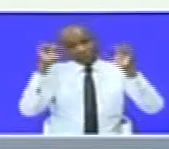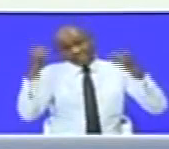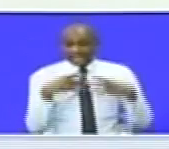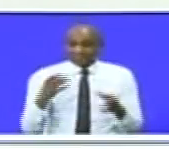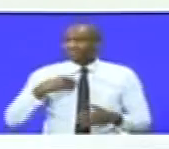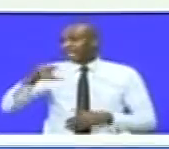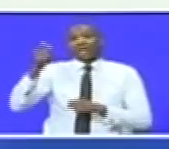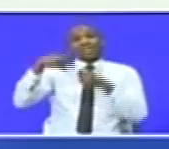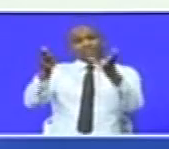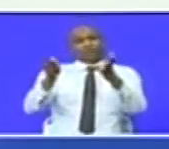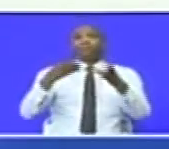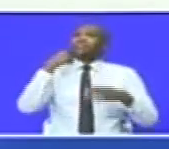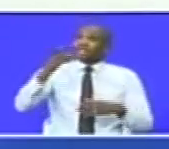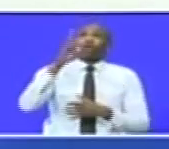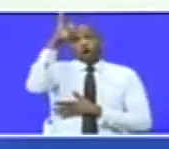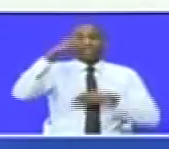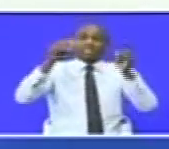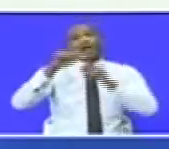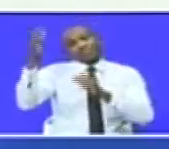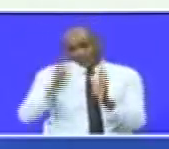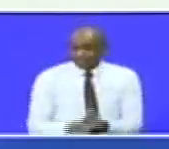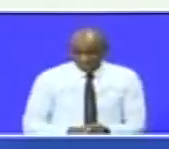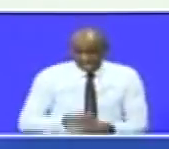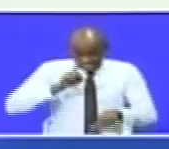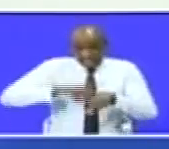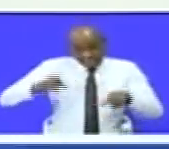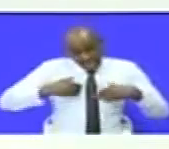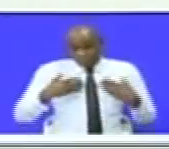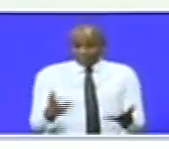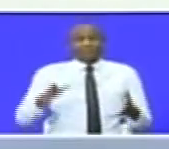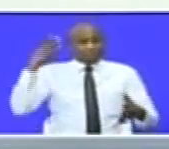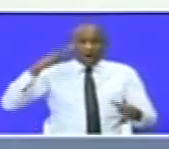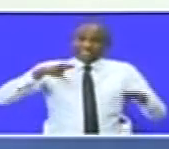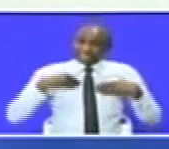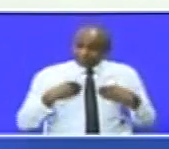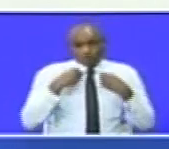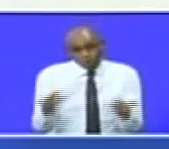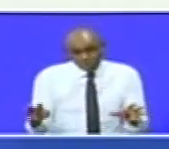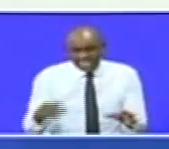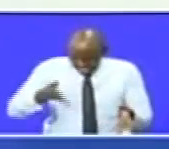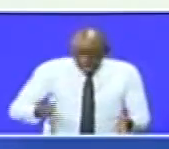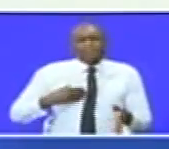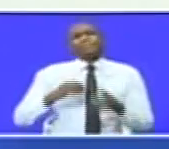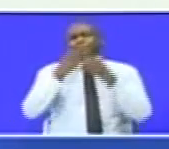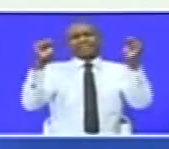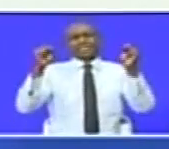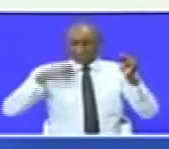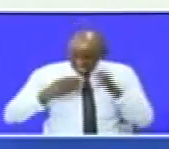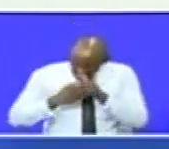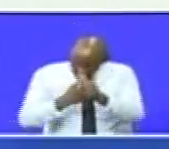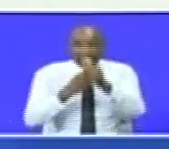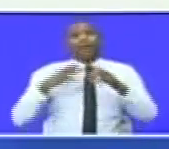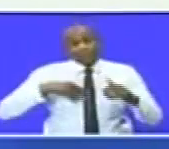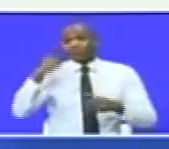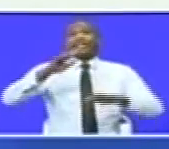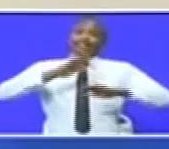yeye wala Mwenyezi Mungu, basi sio nafasi yangu wakati hii, na nikakubali kushindwa. Sasa niaongoza na nitaongoza mpaka wananchi